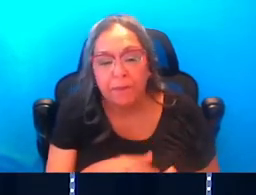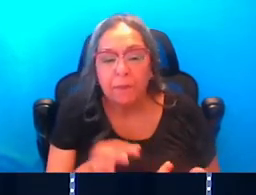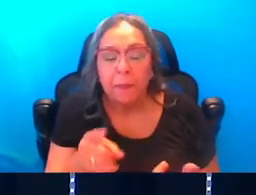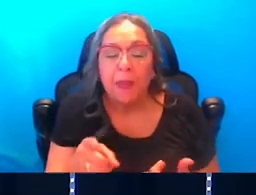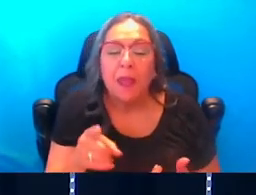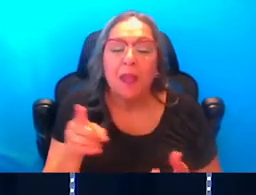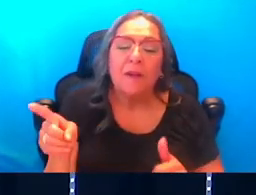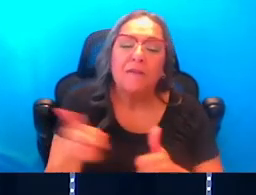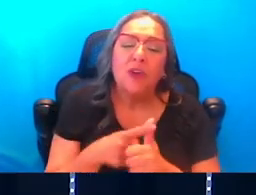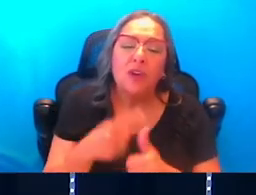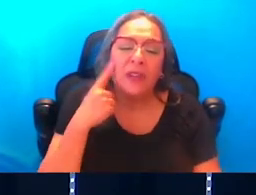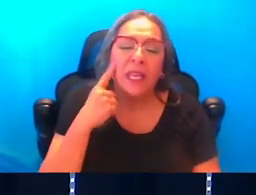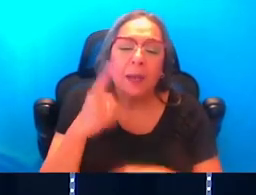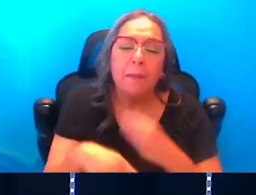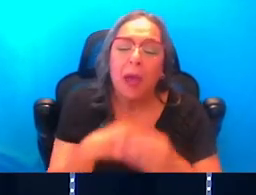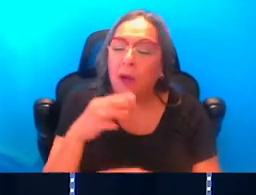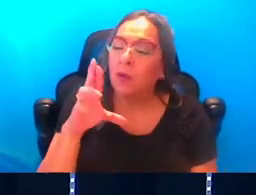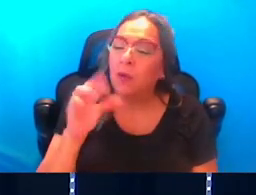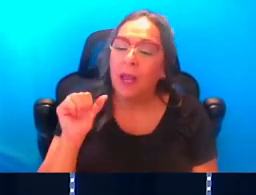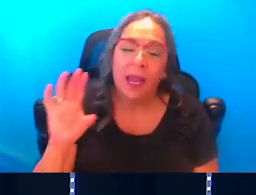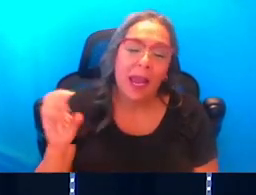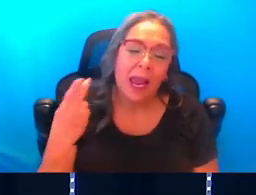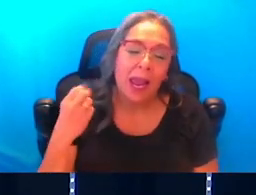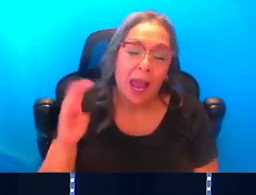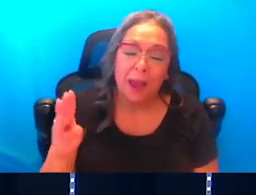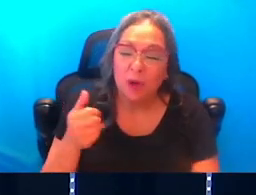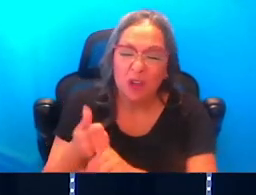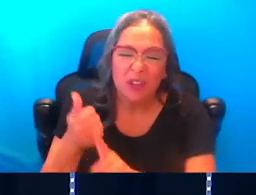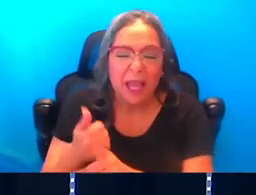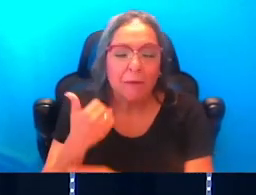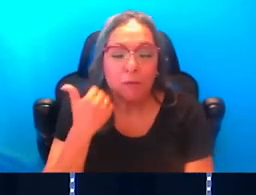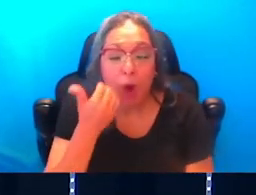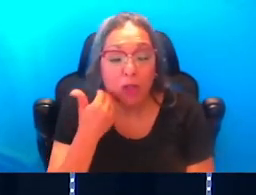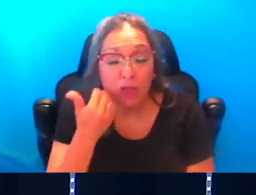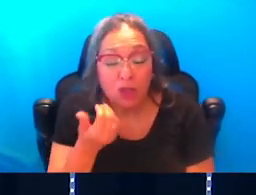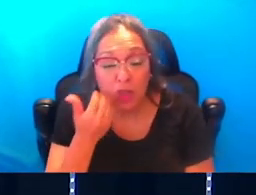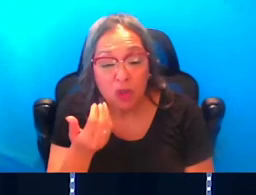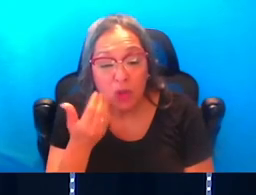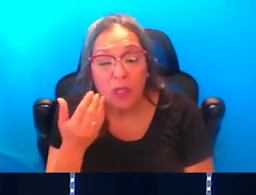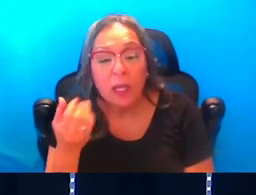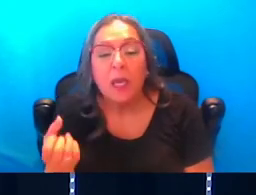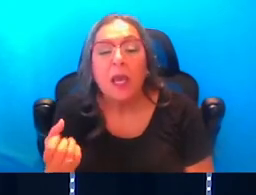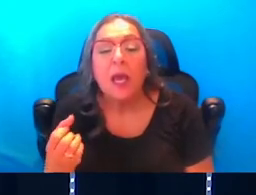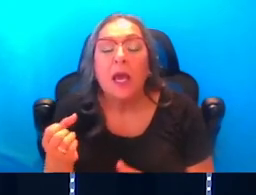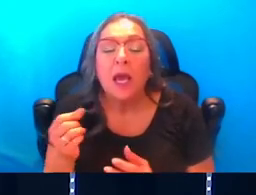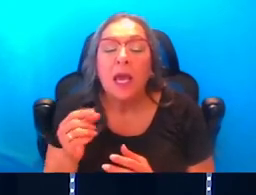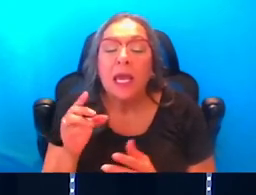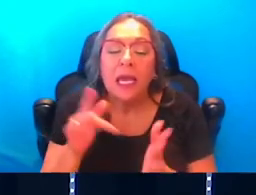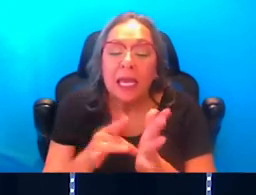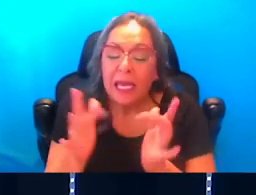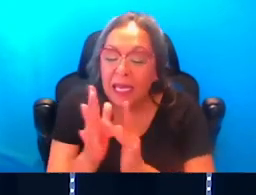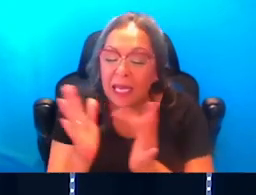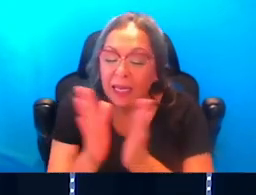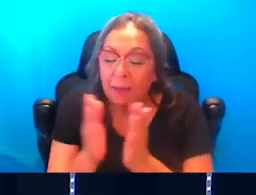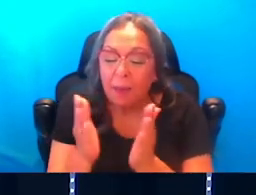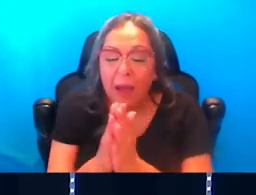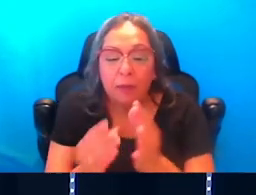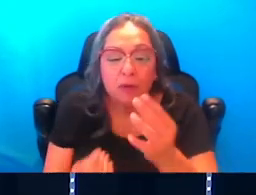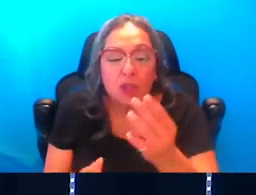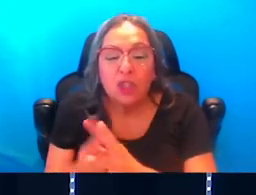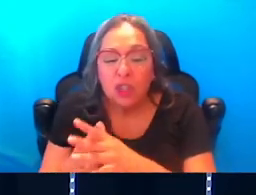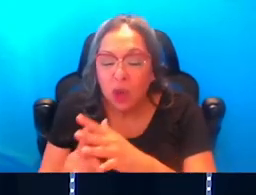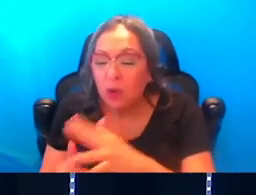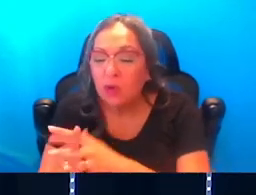Rahab's story. Think about the fact that she's a prostitute. Now, she shows up multiple times in Scripture. She's going to show up in the book of Luke. She's going to show up